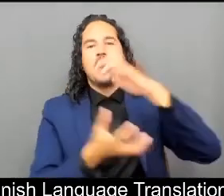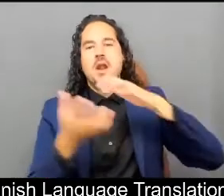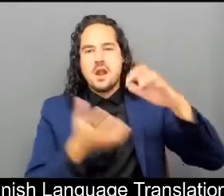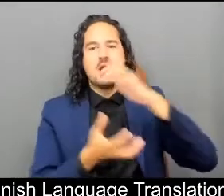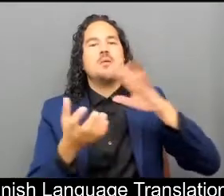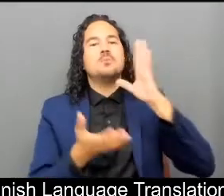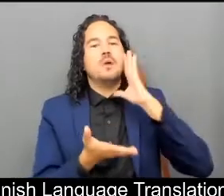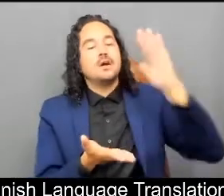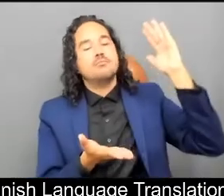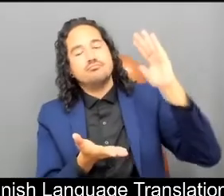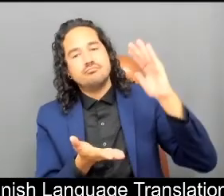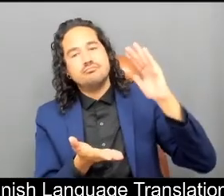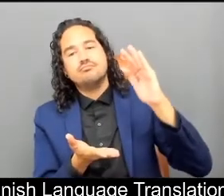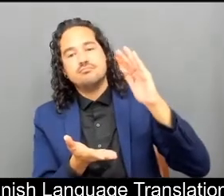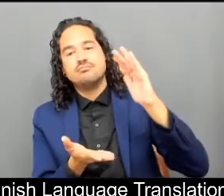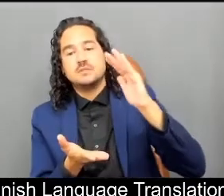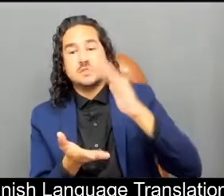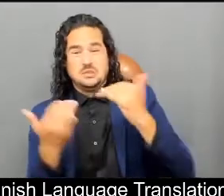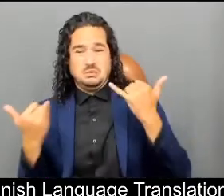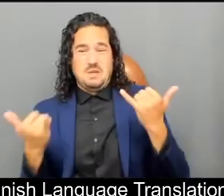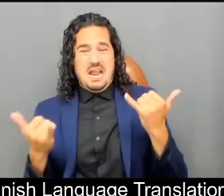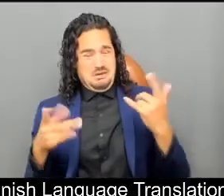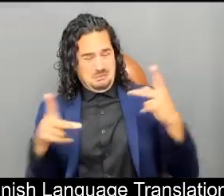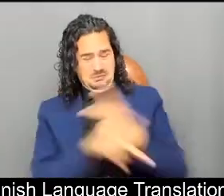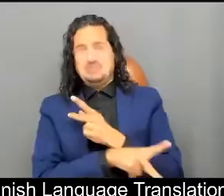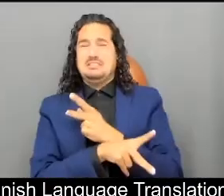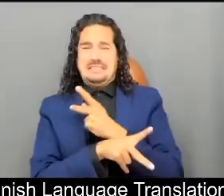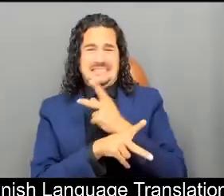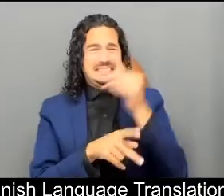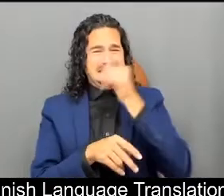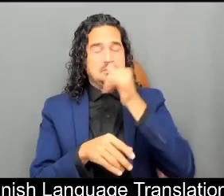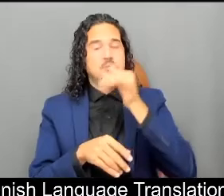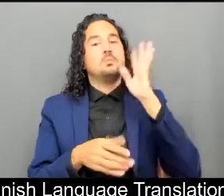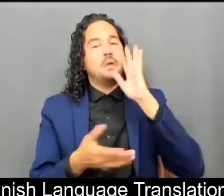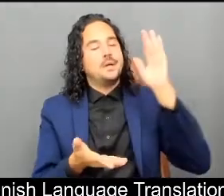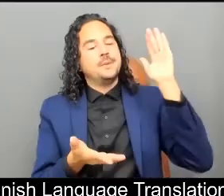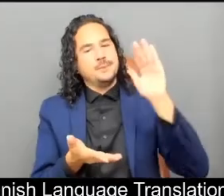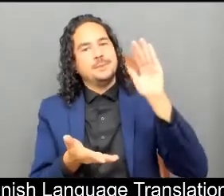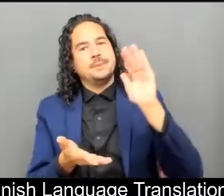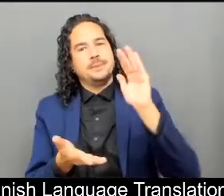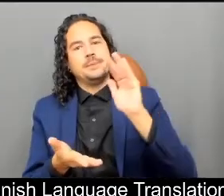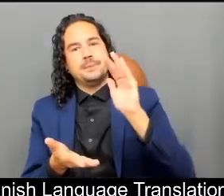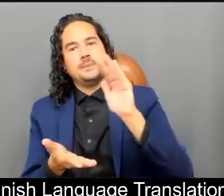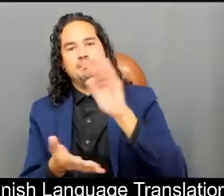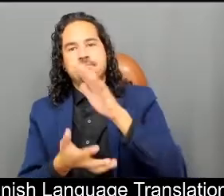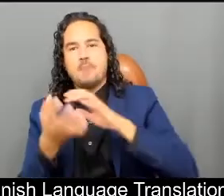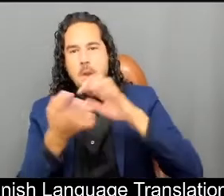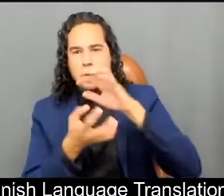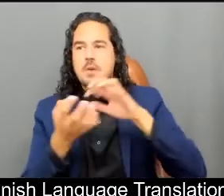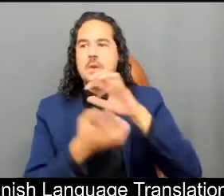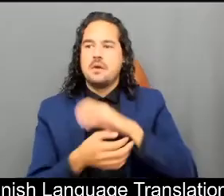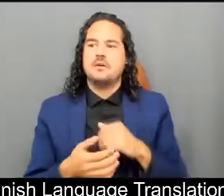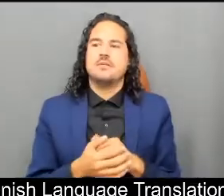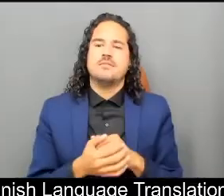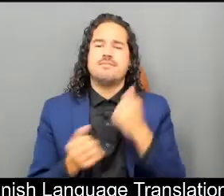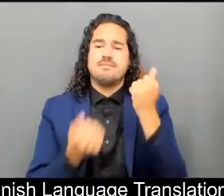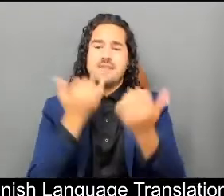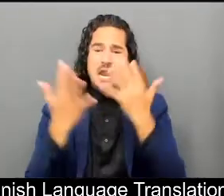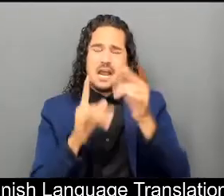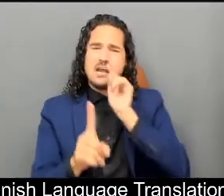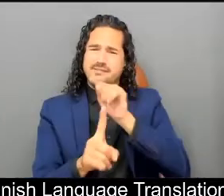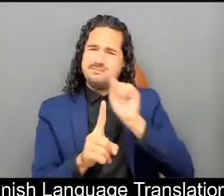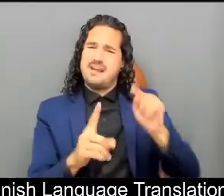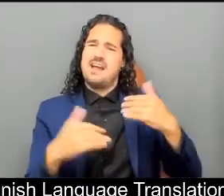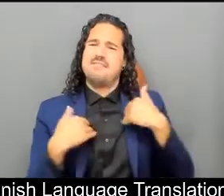Brendan mentioned, as did Lori, the challenges with firing. We have to do this at the right time. This builds our control lines that are going to help us for weeks and months to